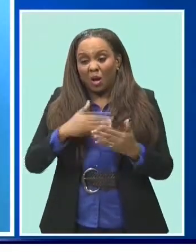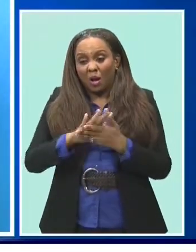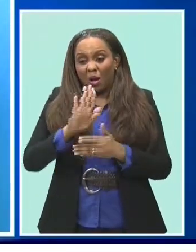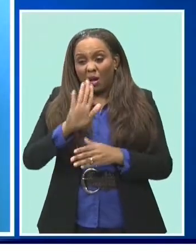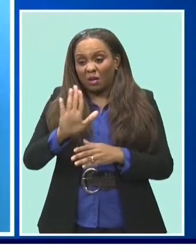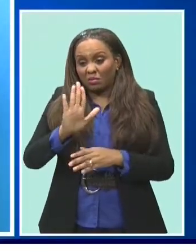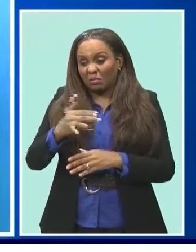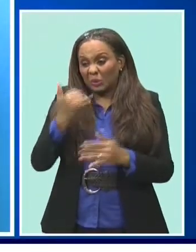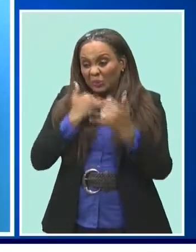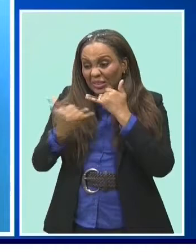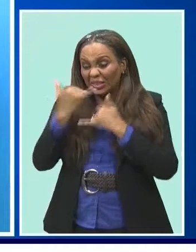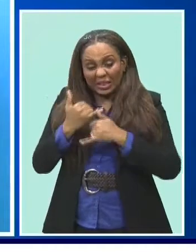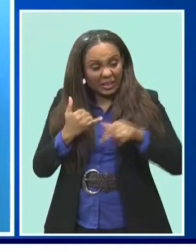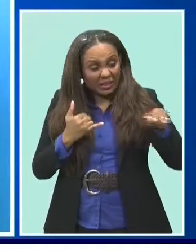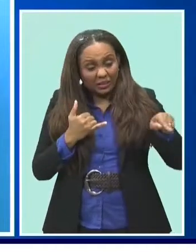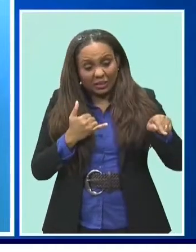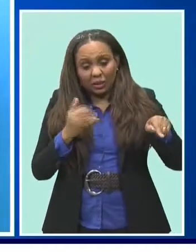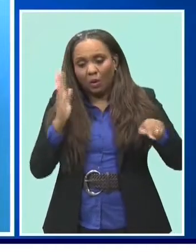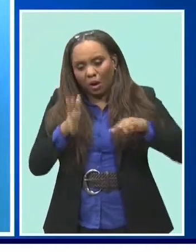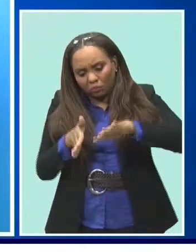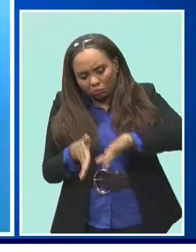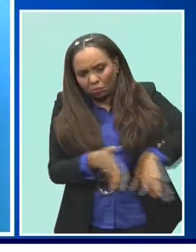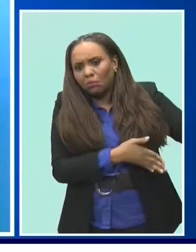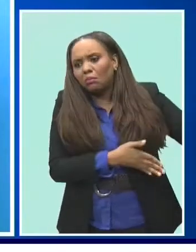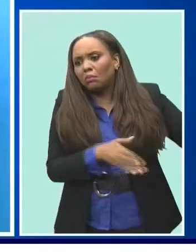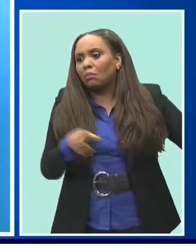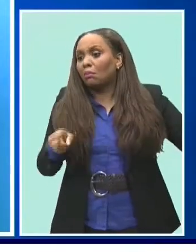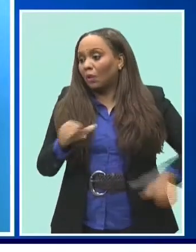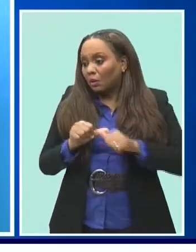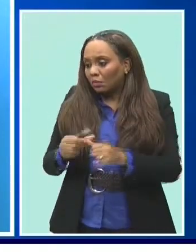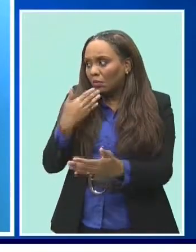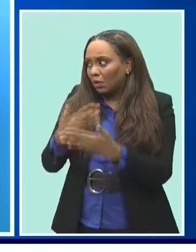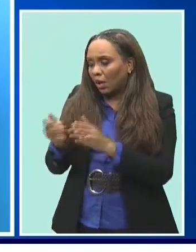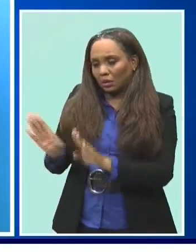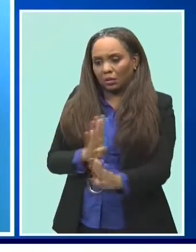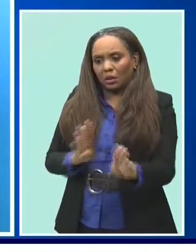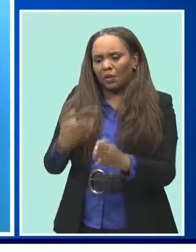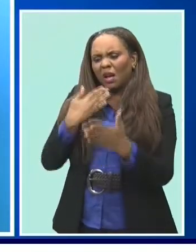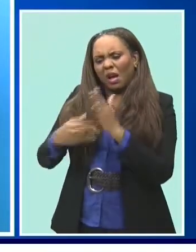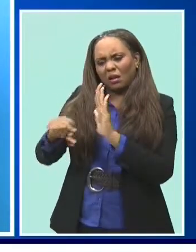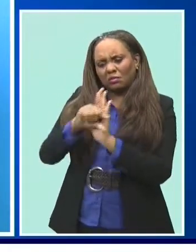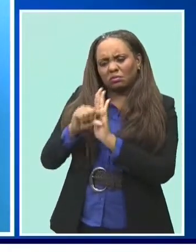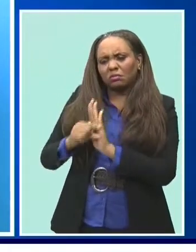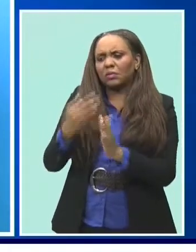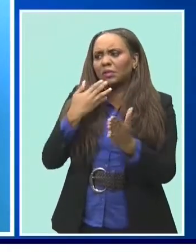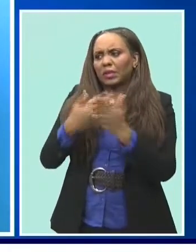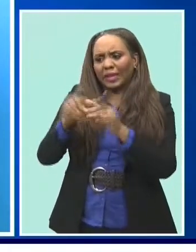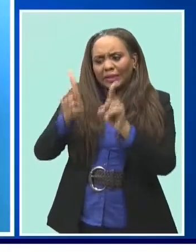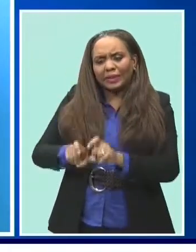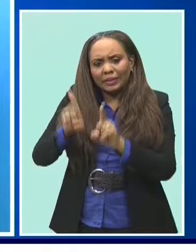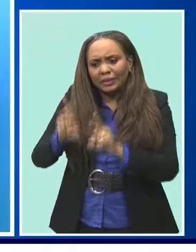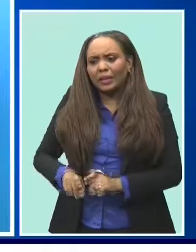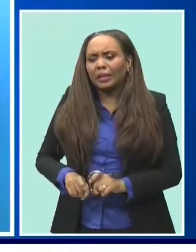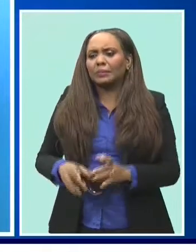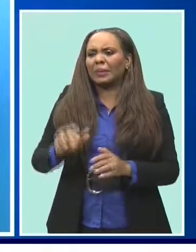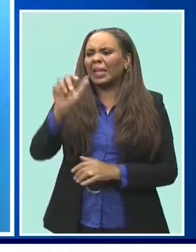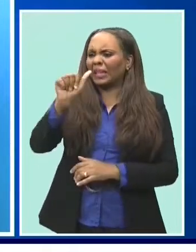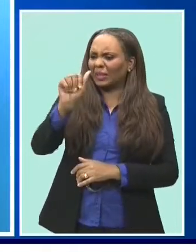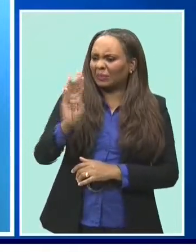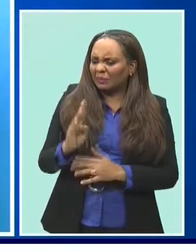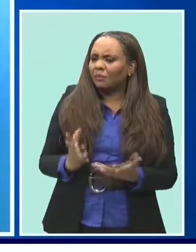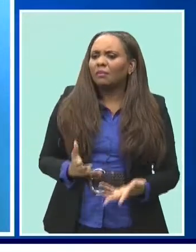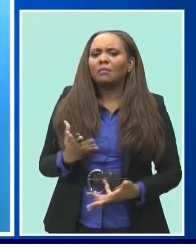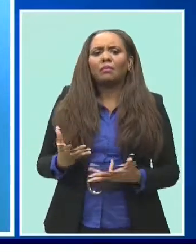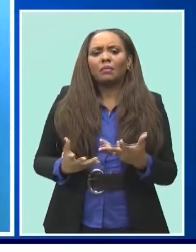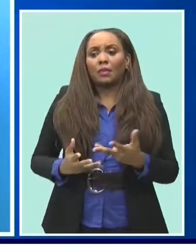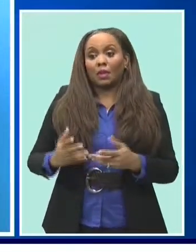offenses, maintain good behavior, good school grades until you're 16, and in my contract